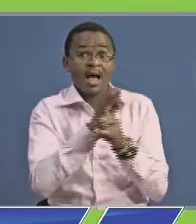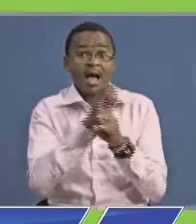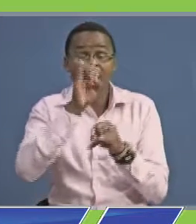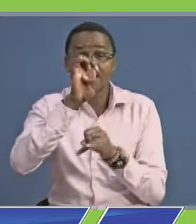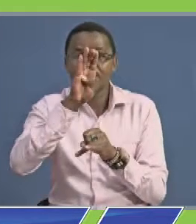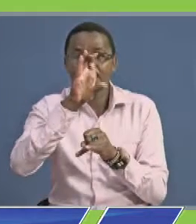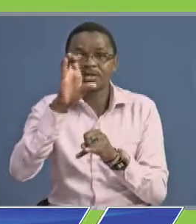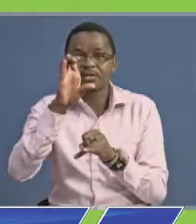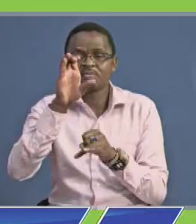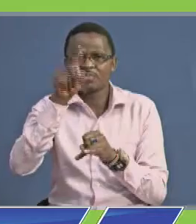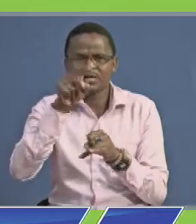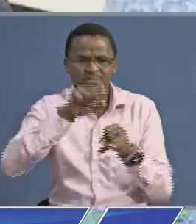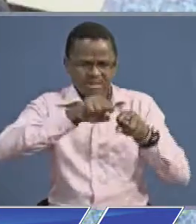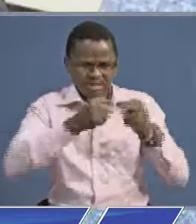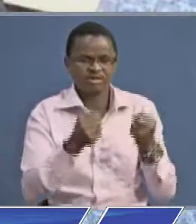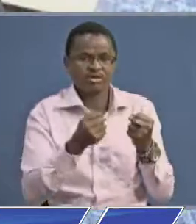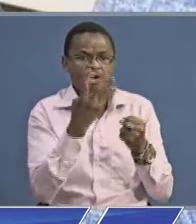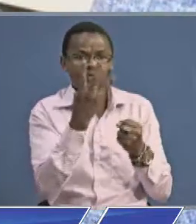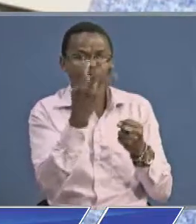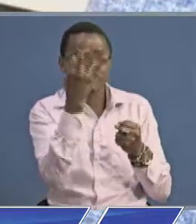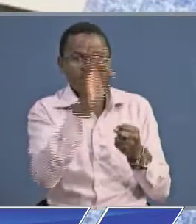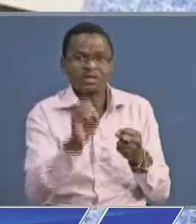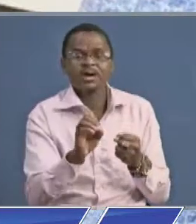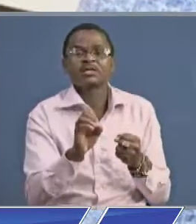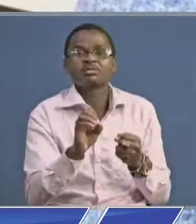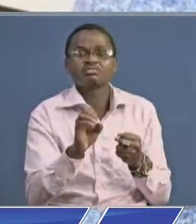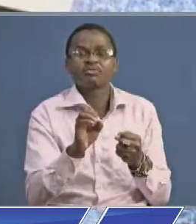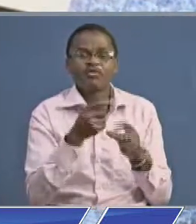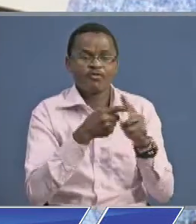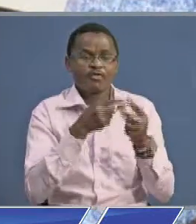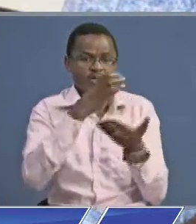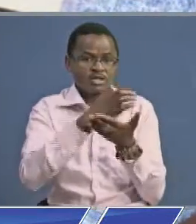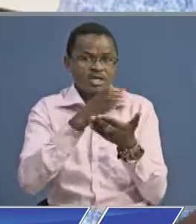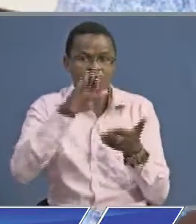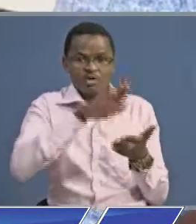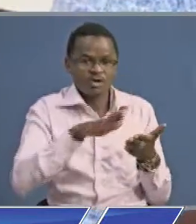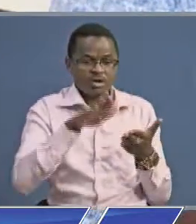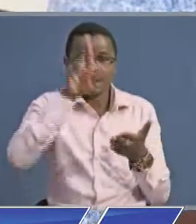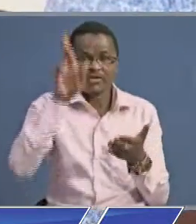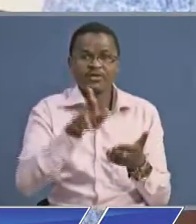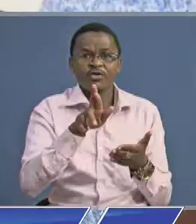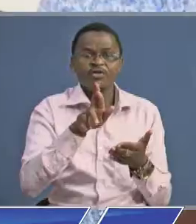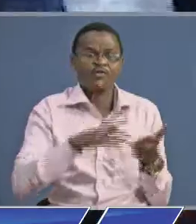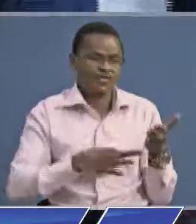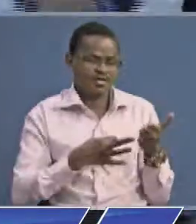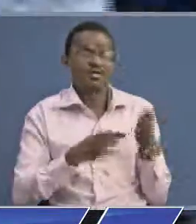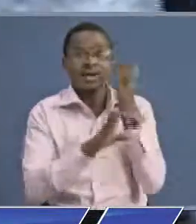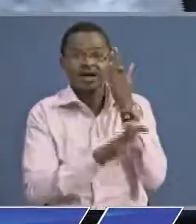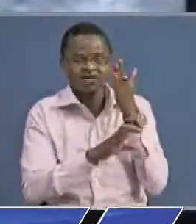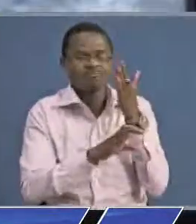Commission IEBC should be disbanded. 43% of Kenyans, especially from Central Region and the Rift Valley, feel like the